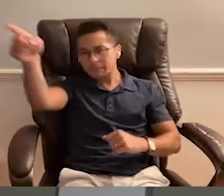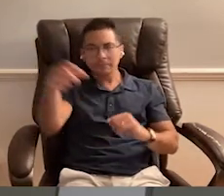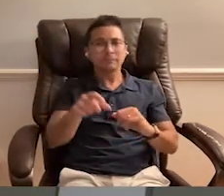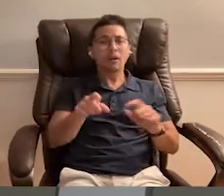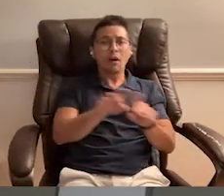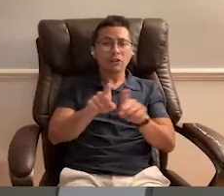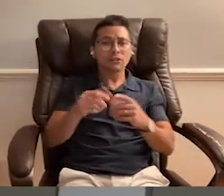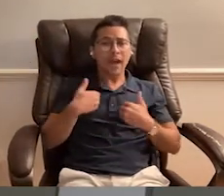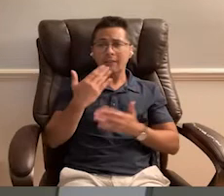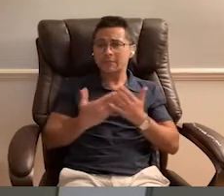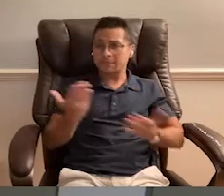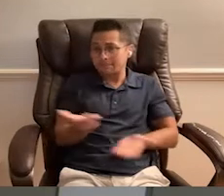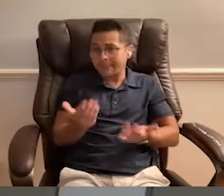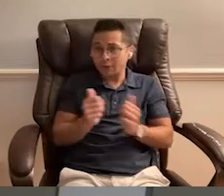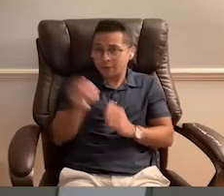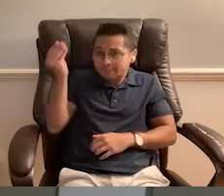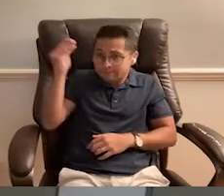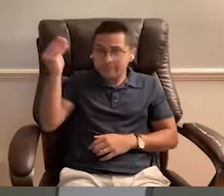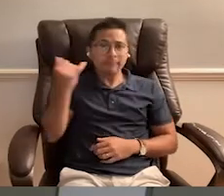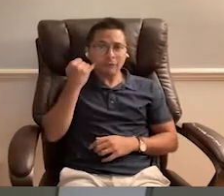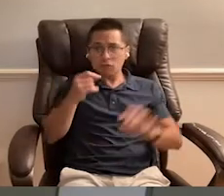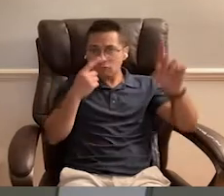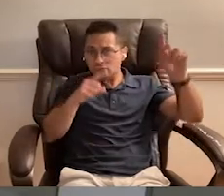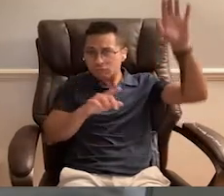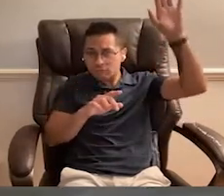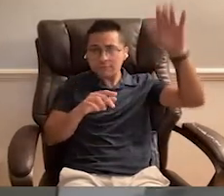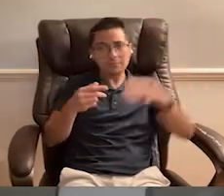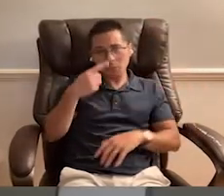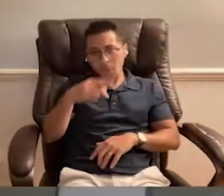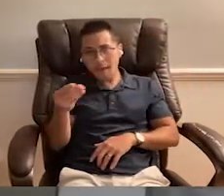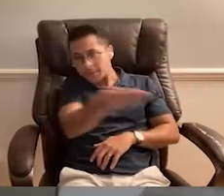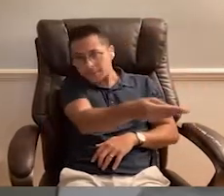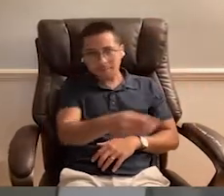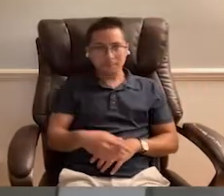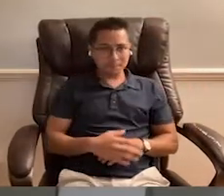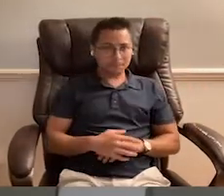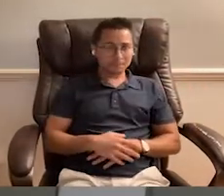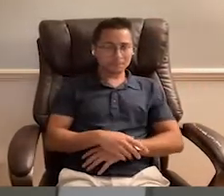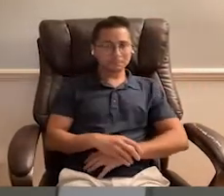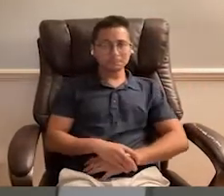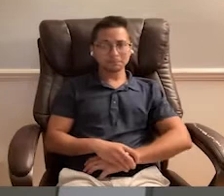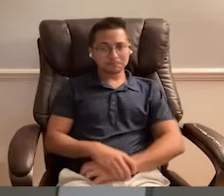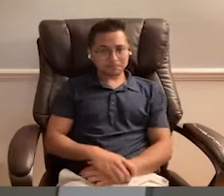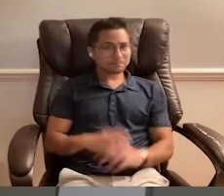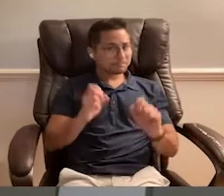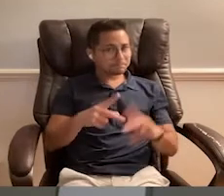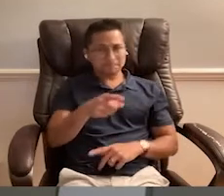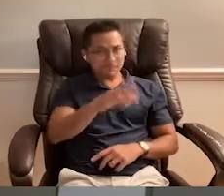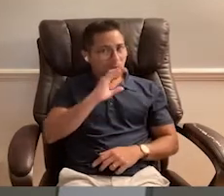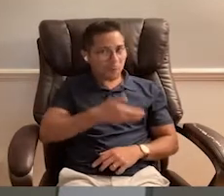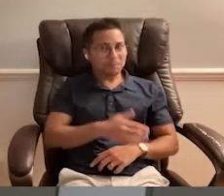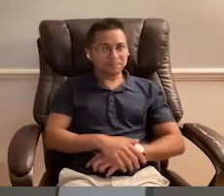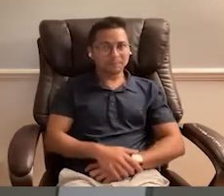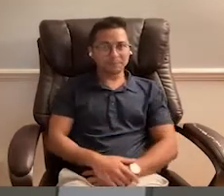handouts. There are some in the back, and I have some in here. If you raise your hand, I'll be happy to